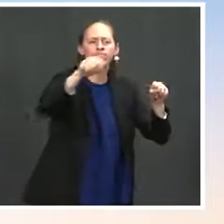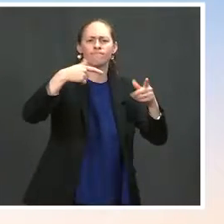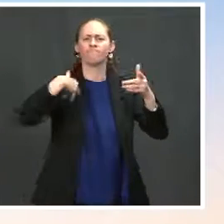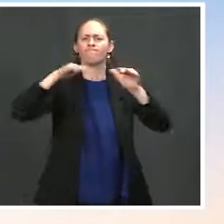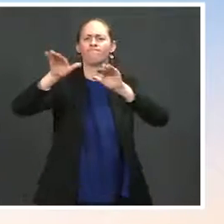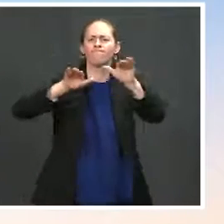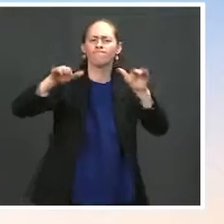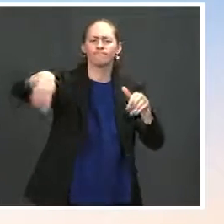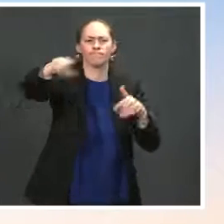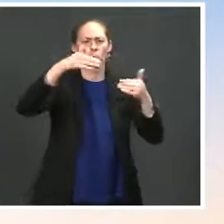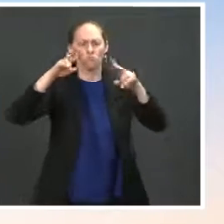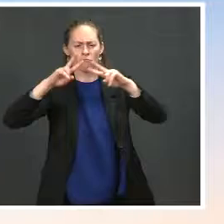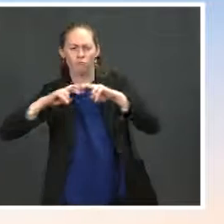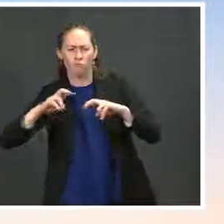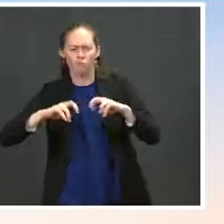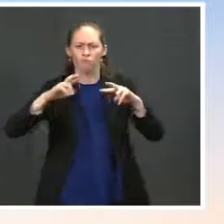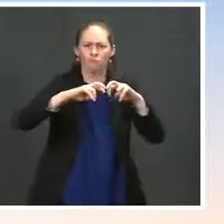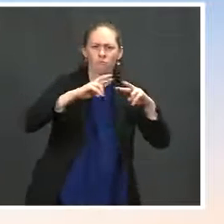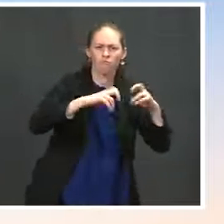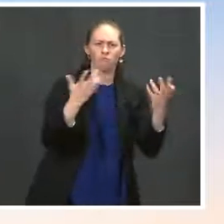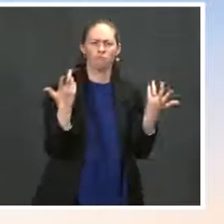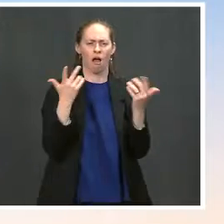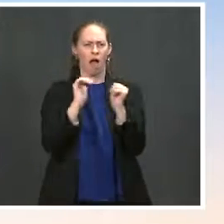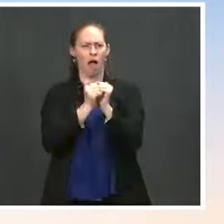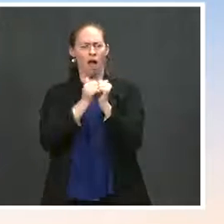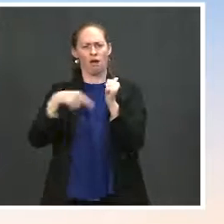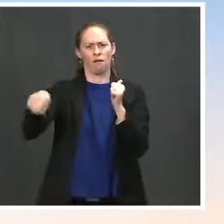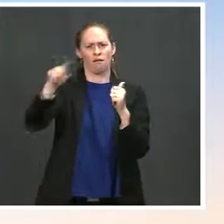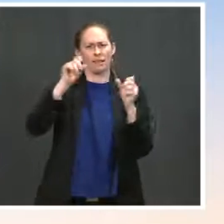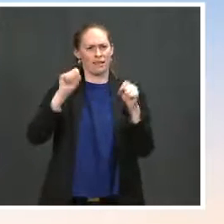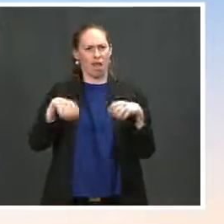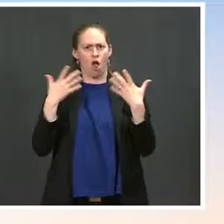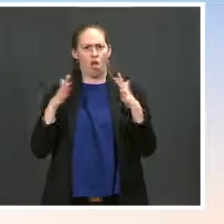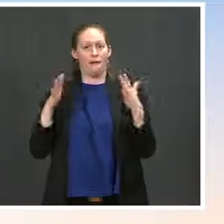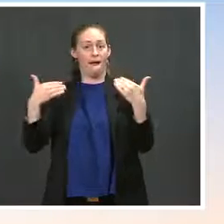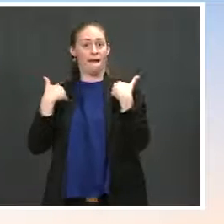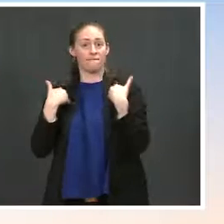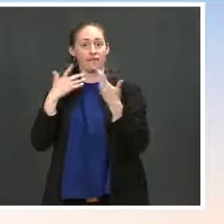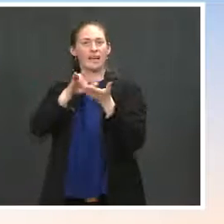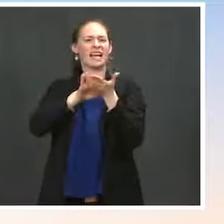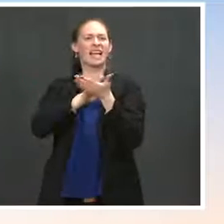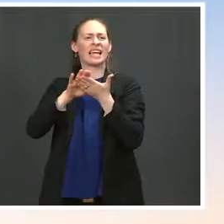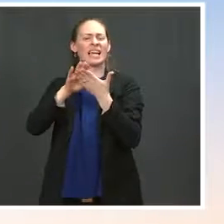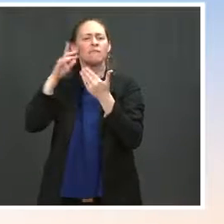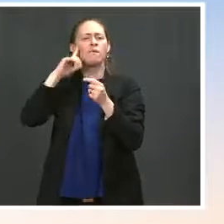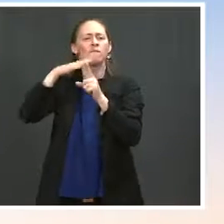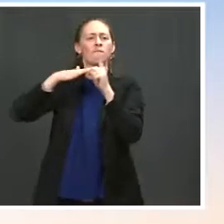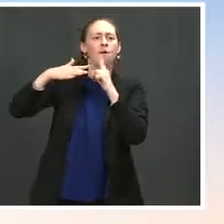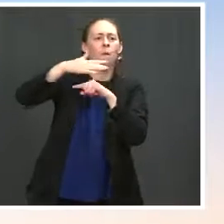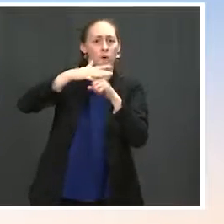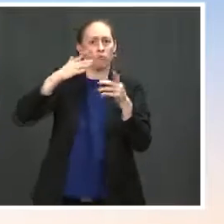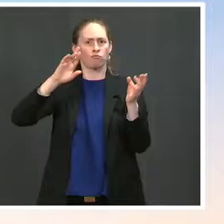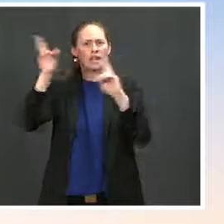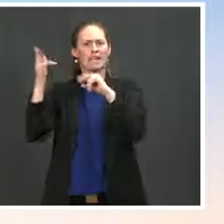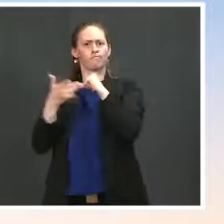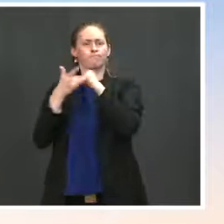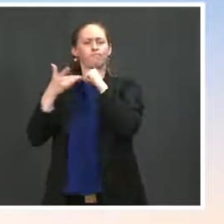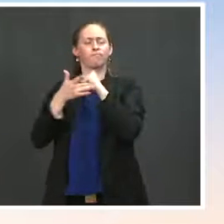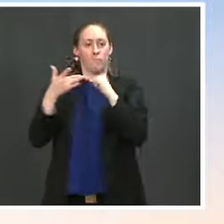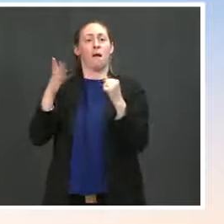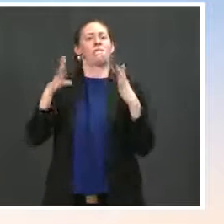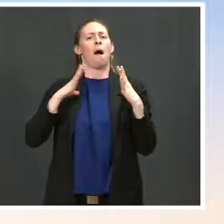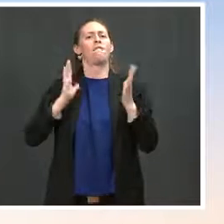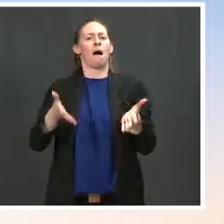already existing cost-effective clean technologies and products that are ready for deployment, and